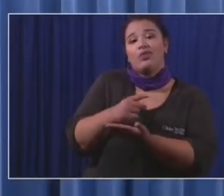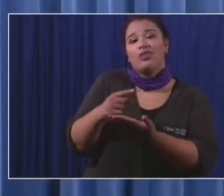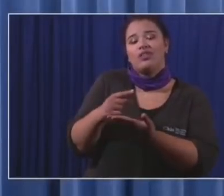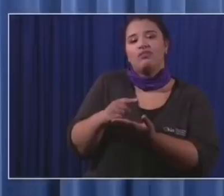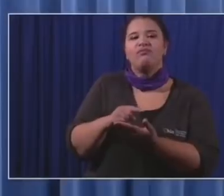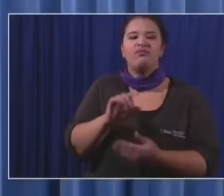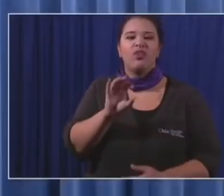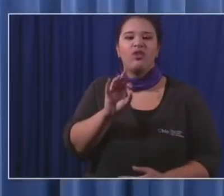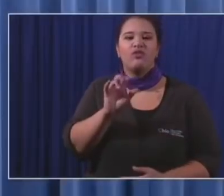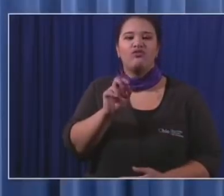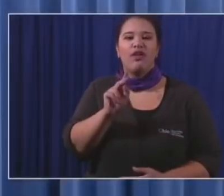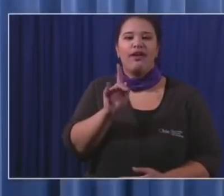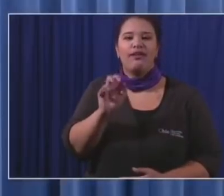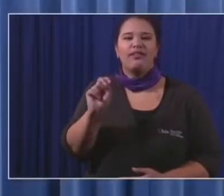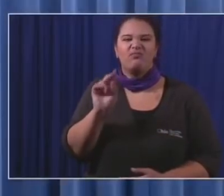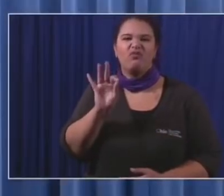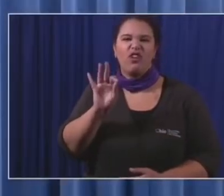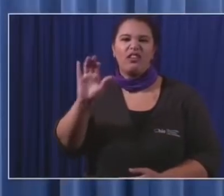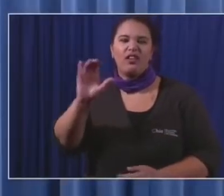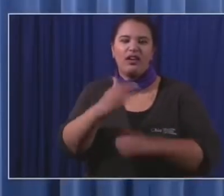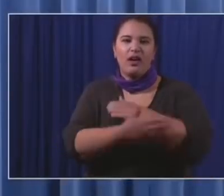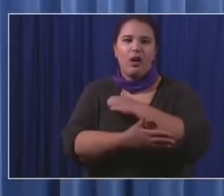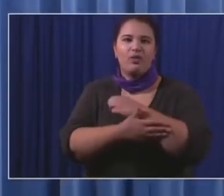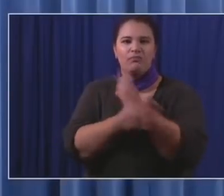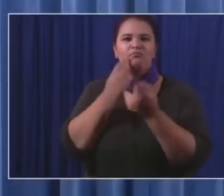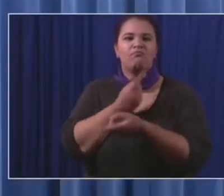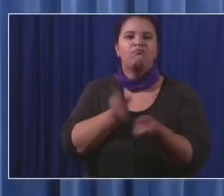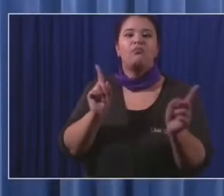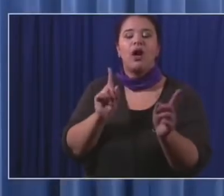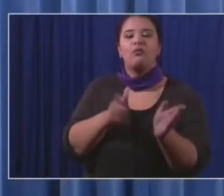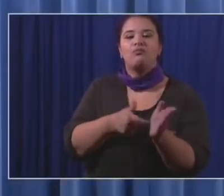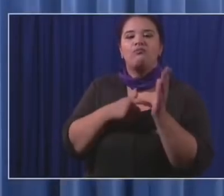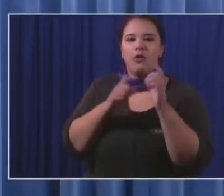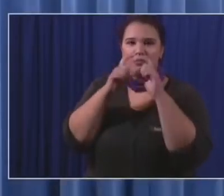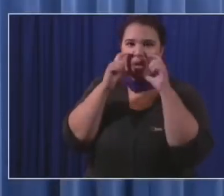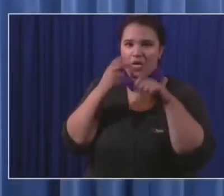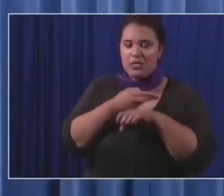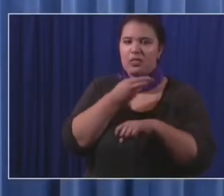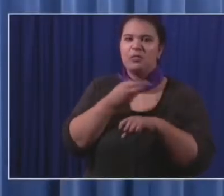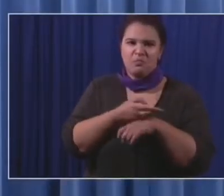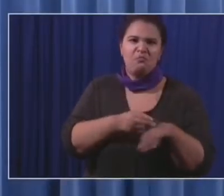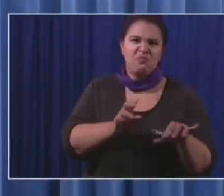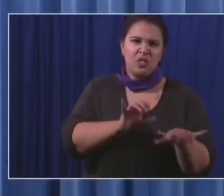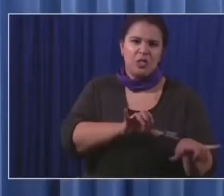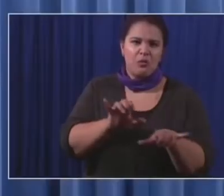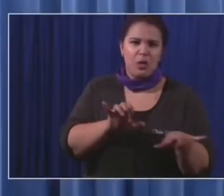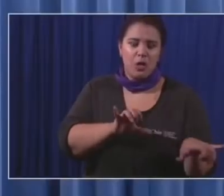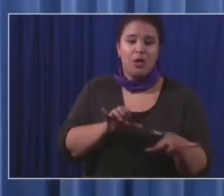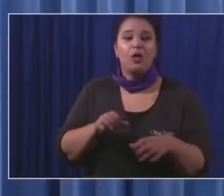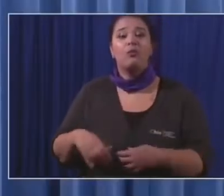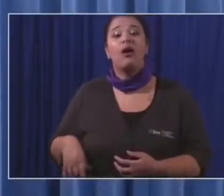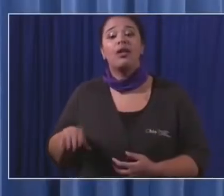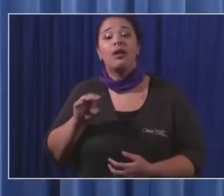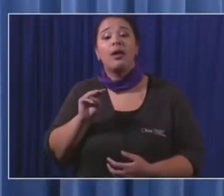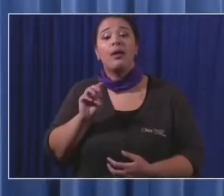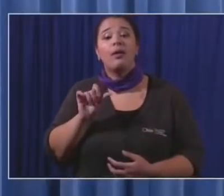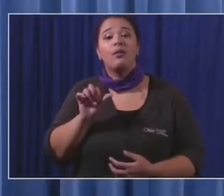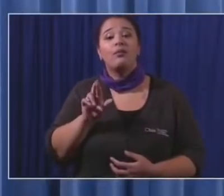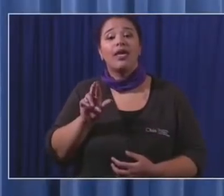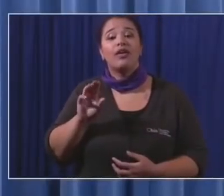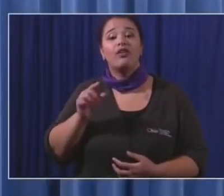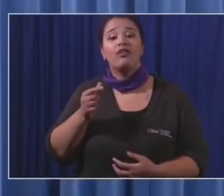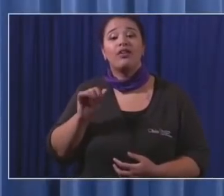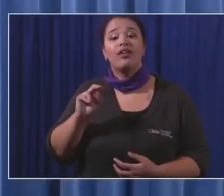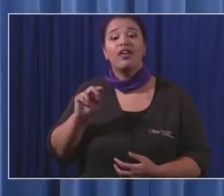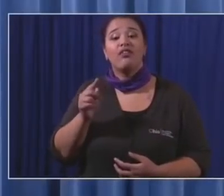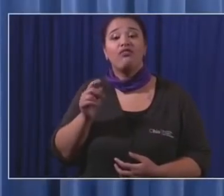Hi, Governor. This is Farnooshah Mary from the Associated Press. Franklin County announced last week a similar mask mandate,